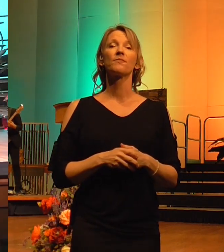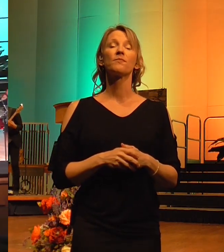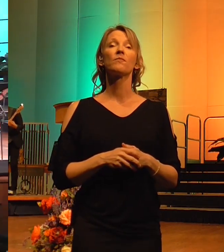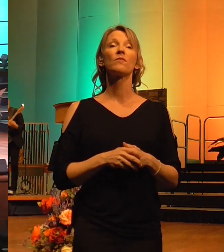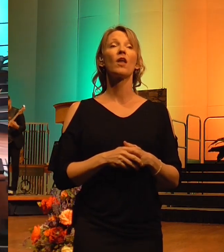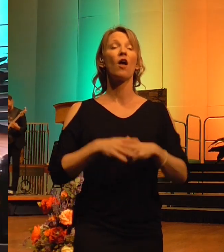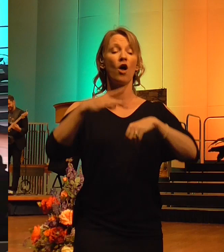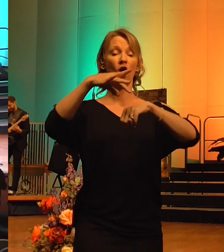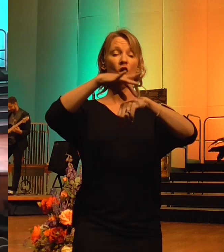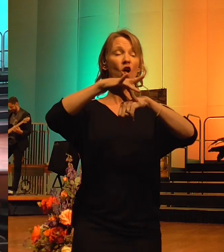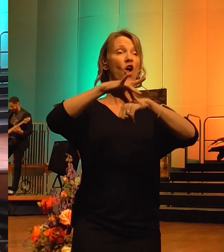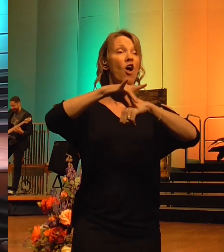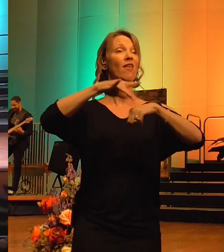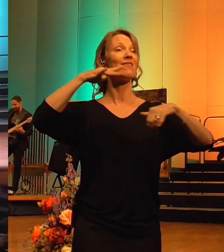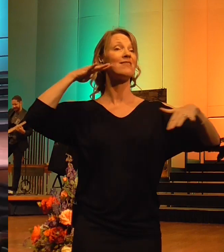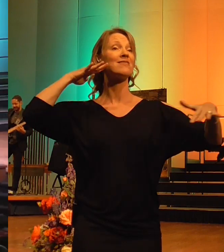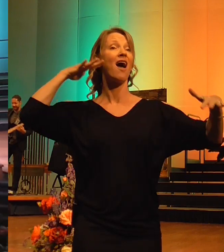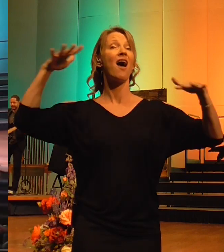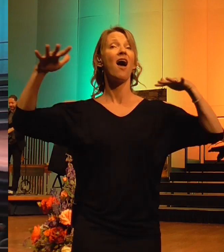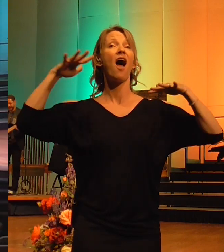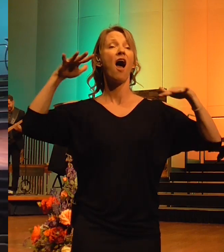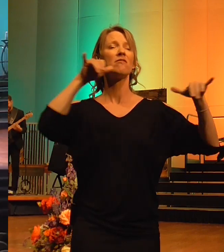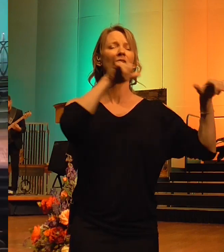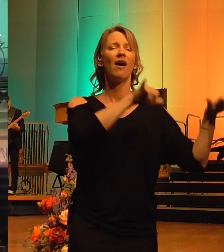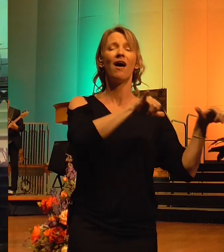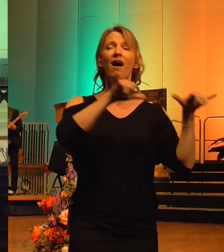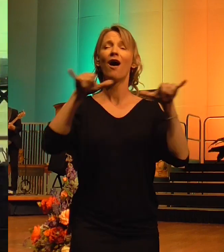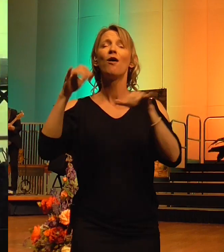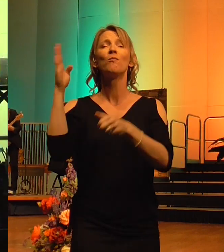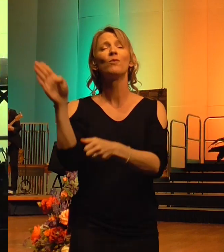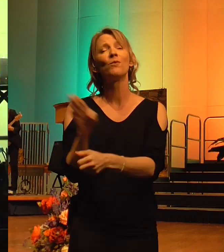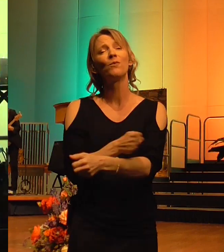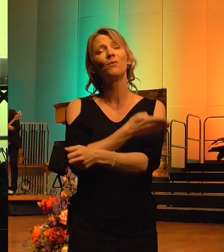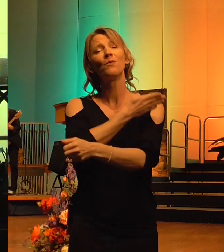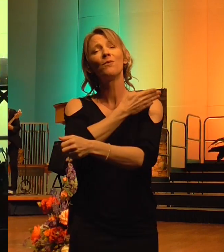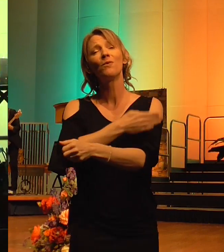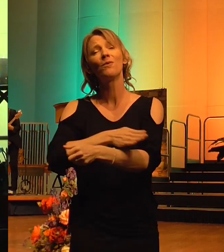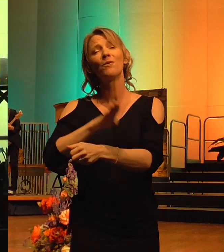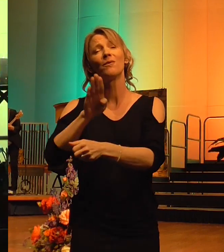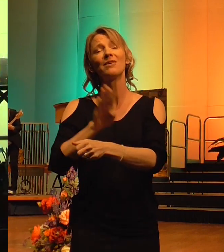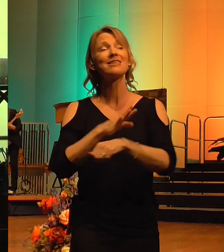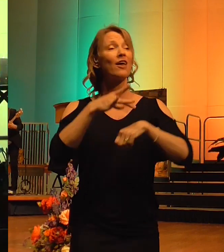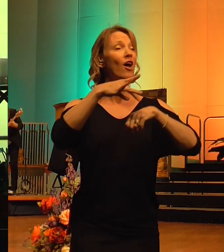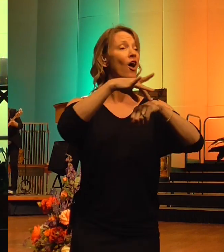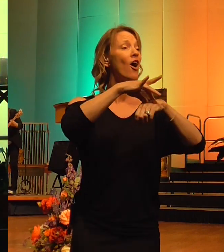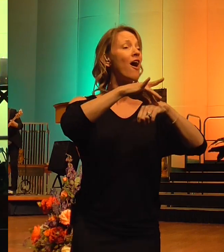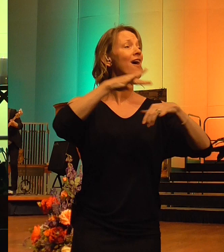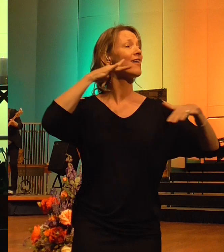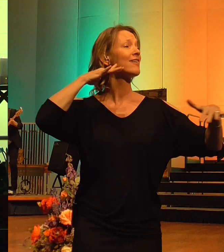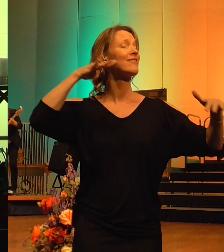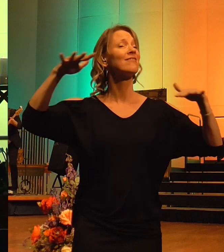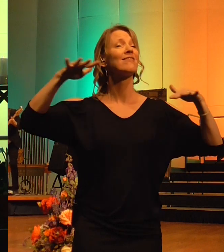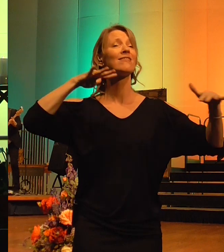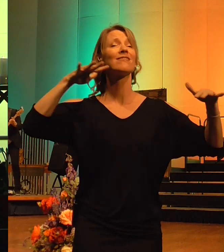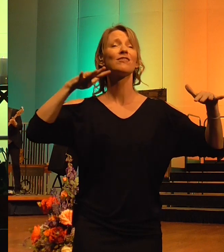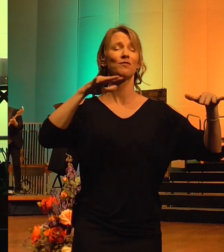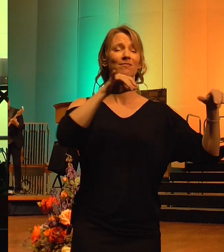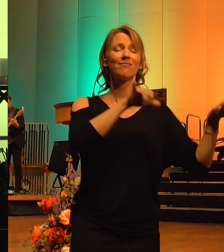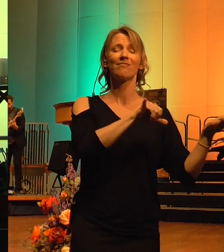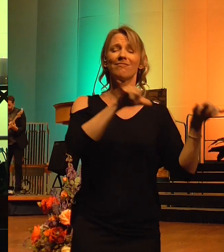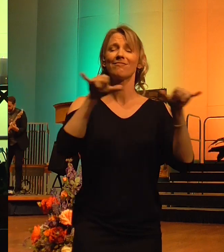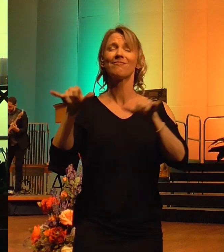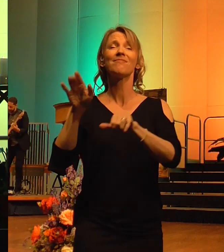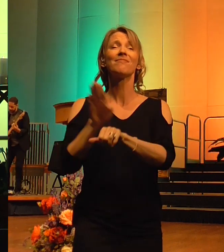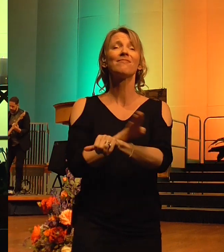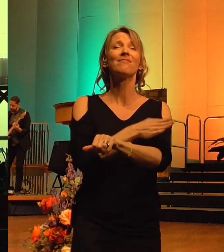All the sounds of the earth are like music. All the sounds of the earth are like